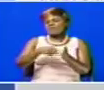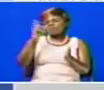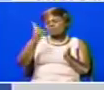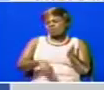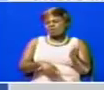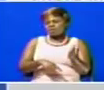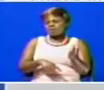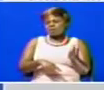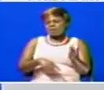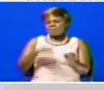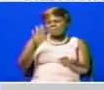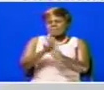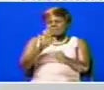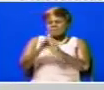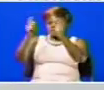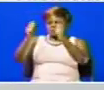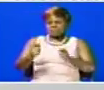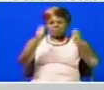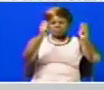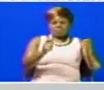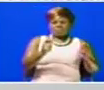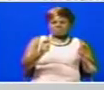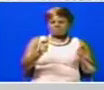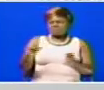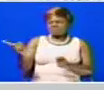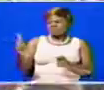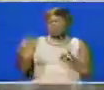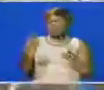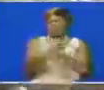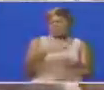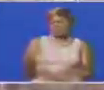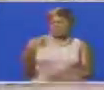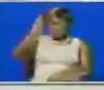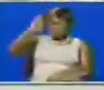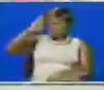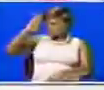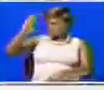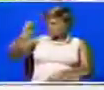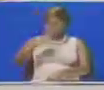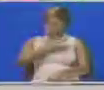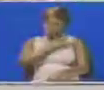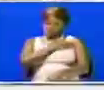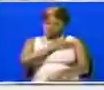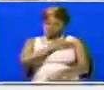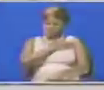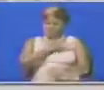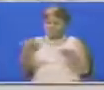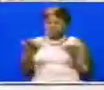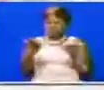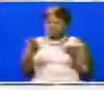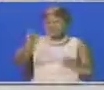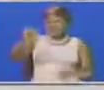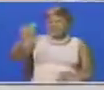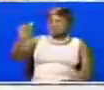might hold multiple protests in Nairobi simultaneously. On Sunday, NASA will hold a rally at Jacaranda